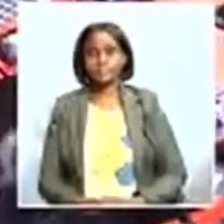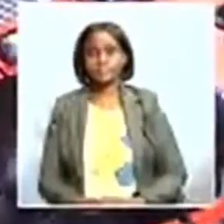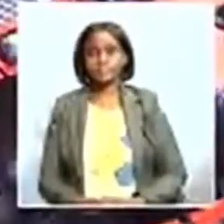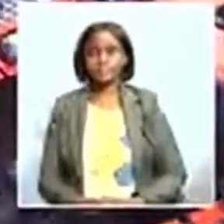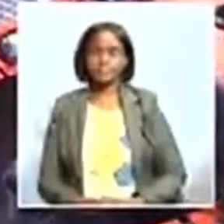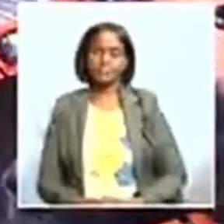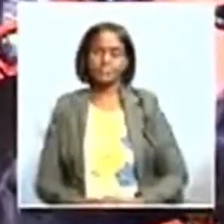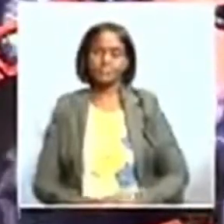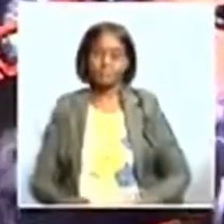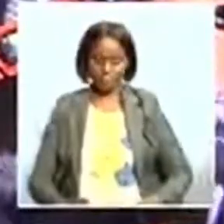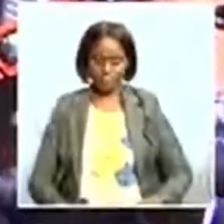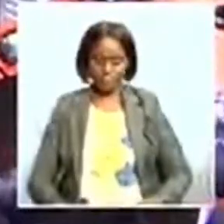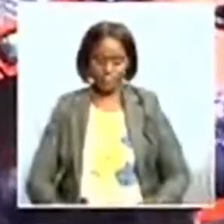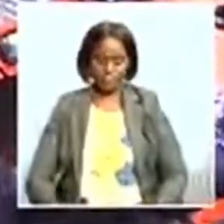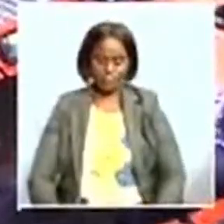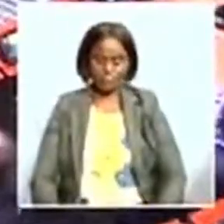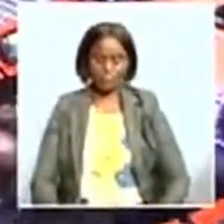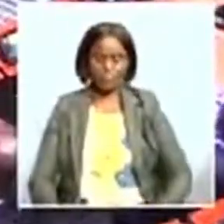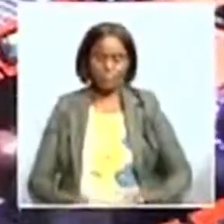Amen.